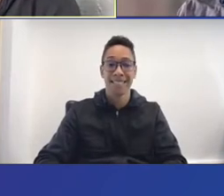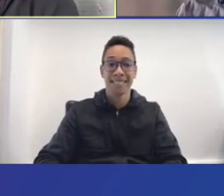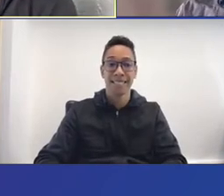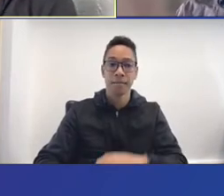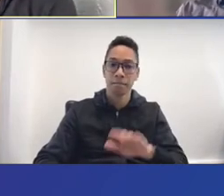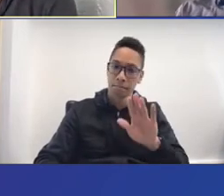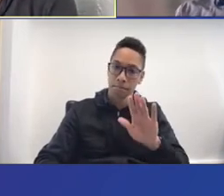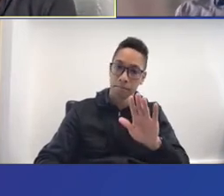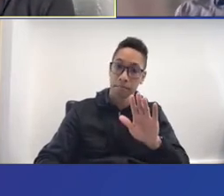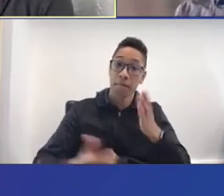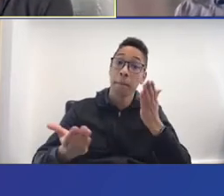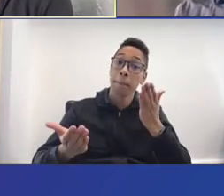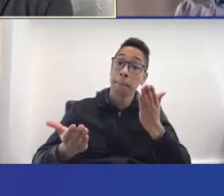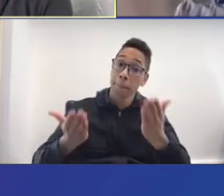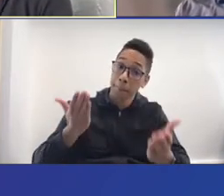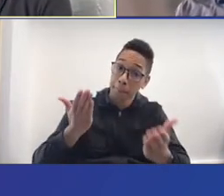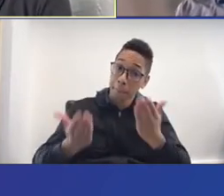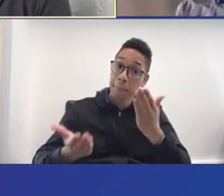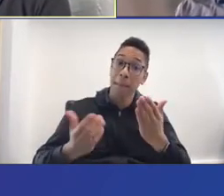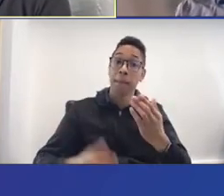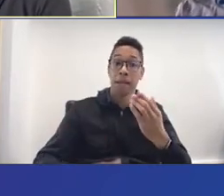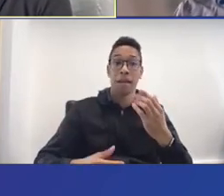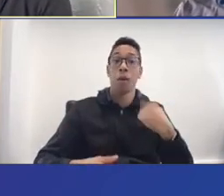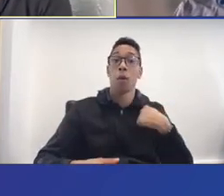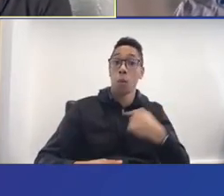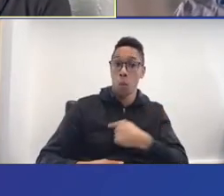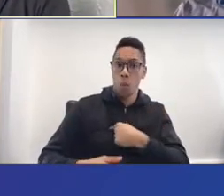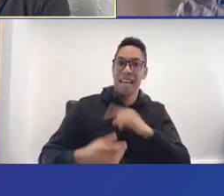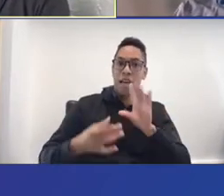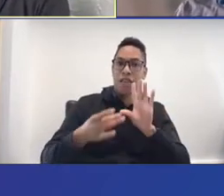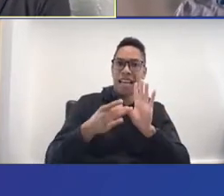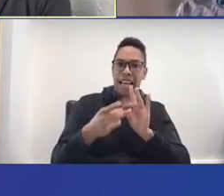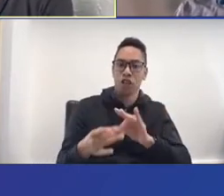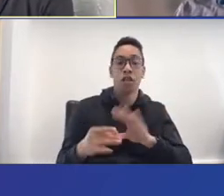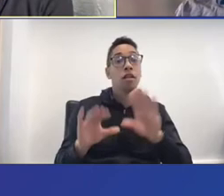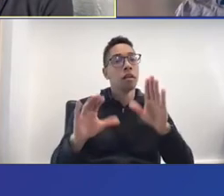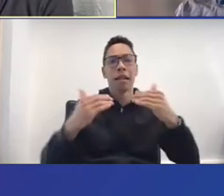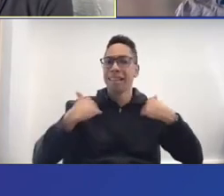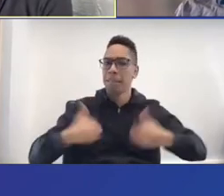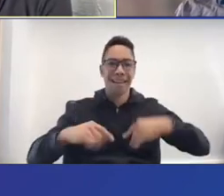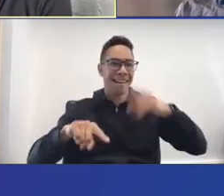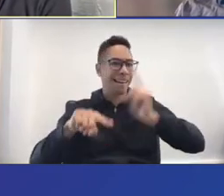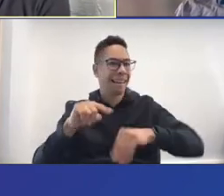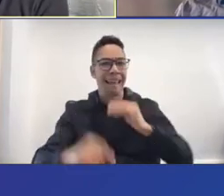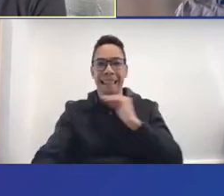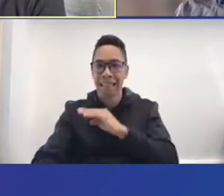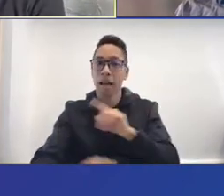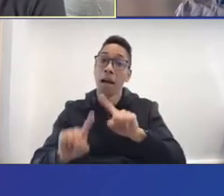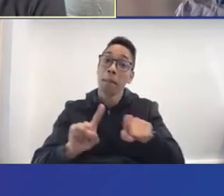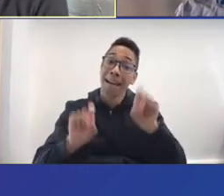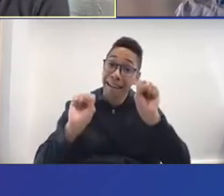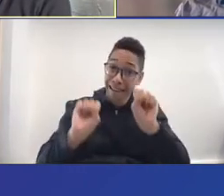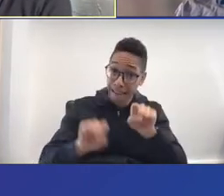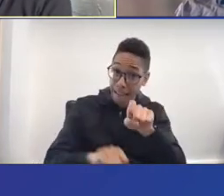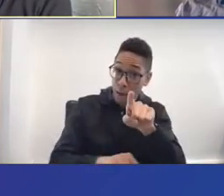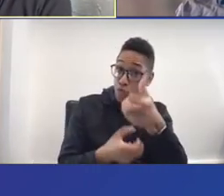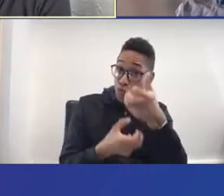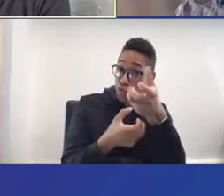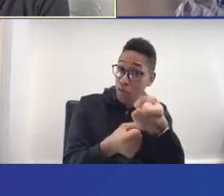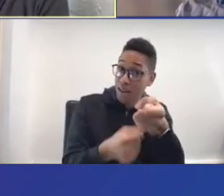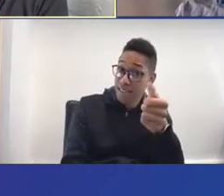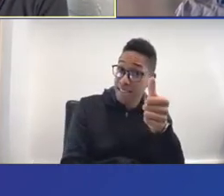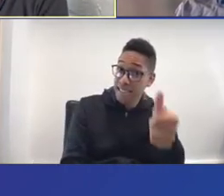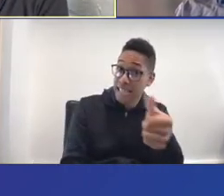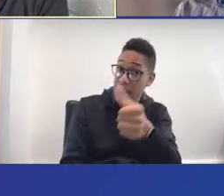But maybe worry the connection. Like, the body doesn't lie, but can you trust yourself